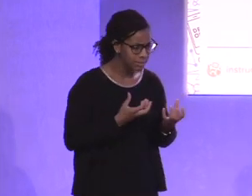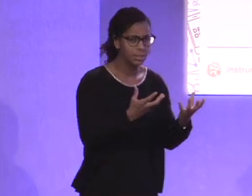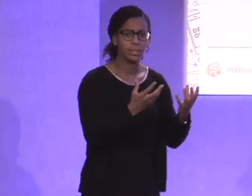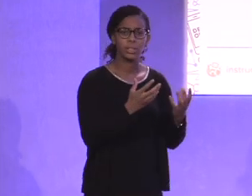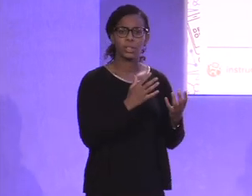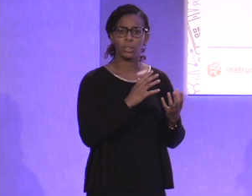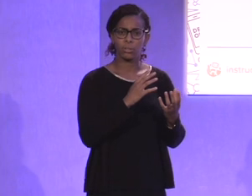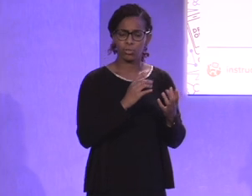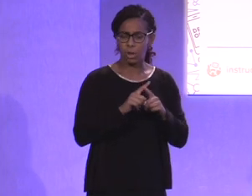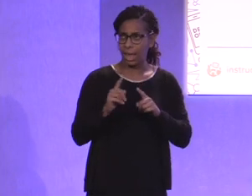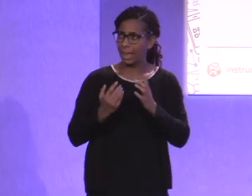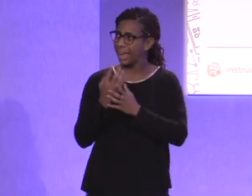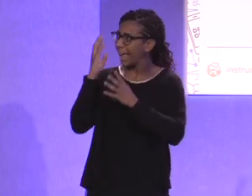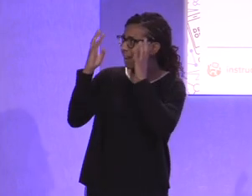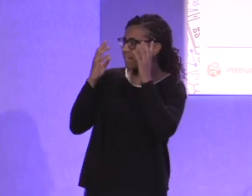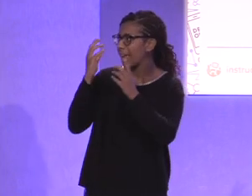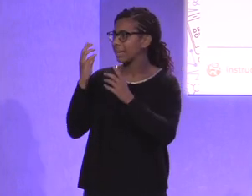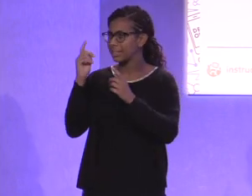conservative.